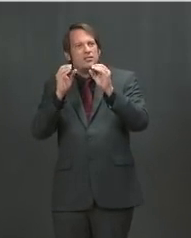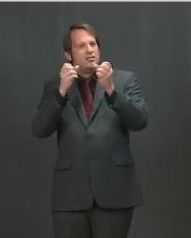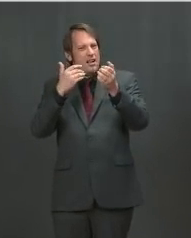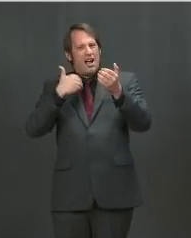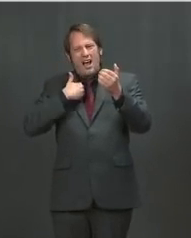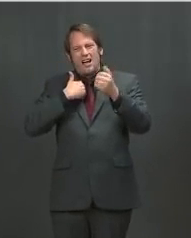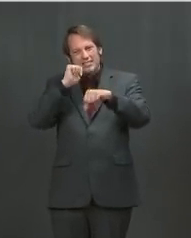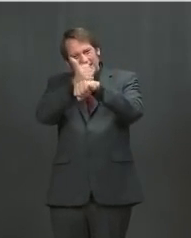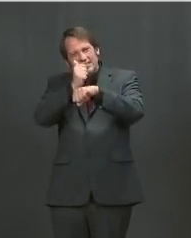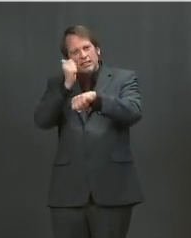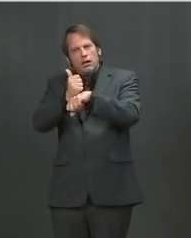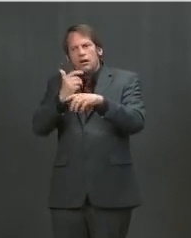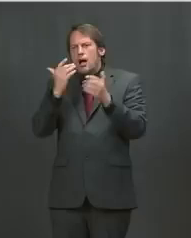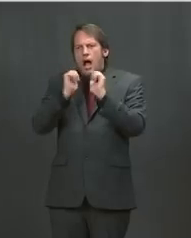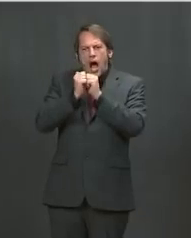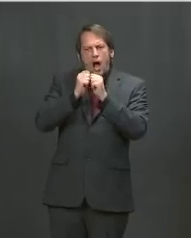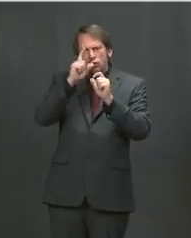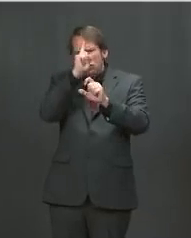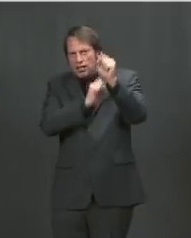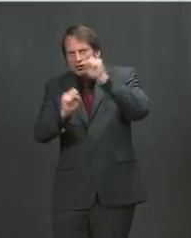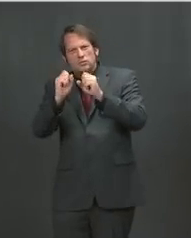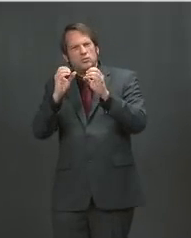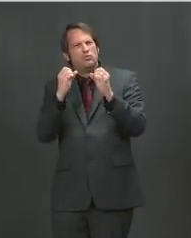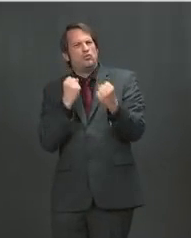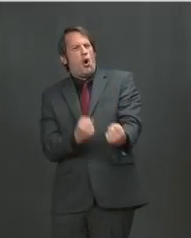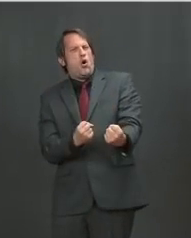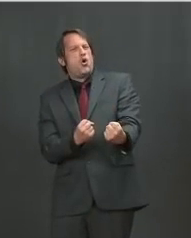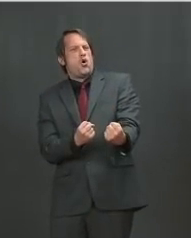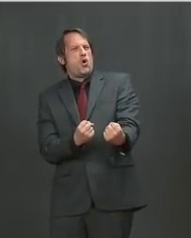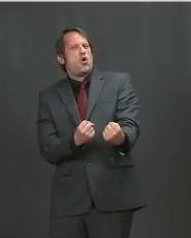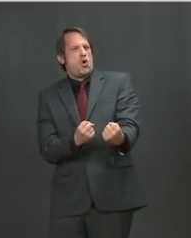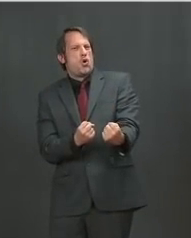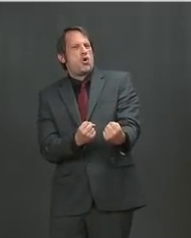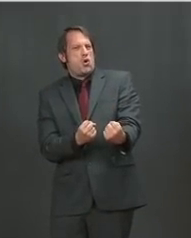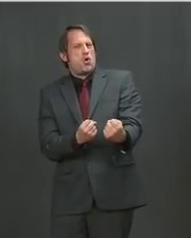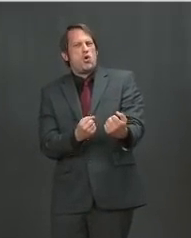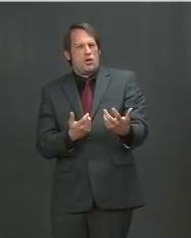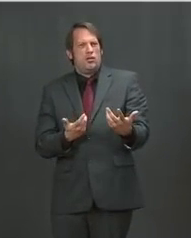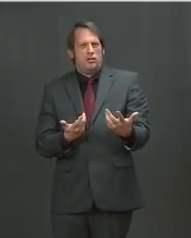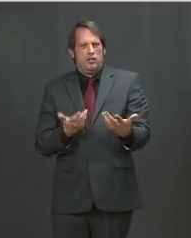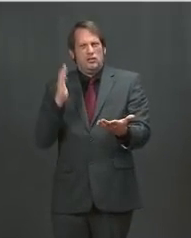note, to sort of decrease the community activity, ensure